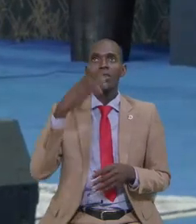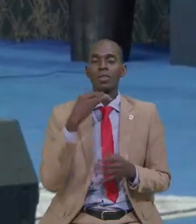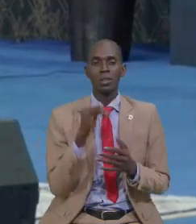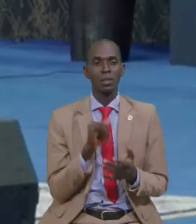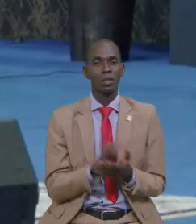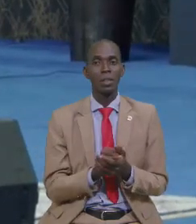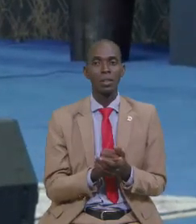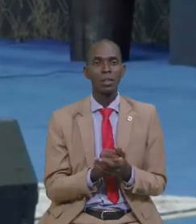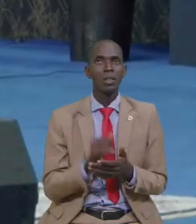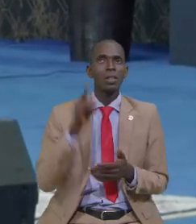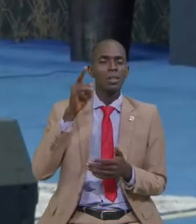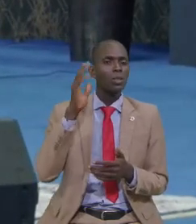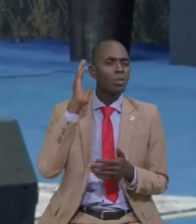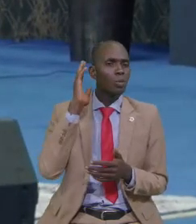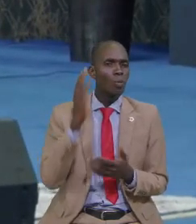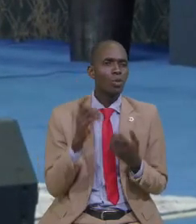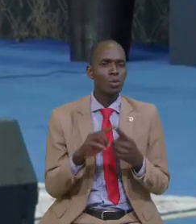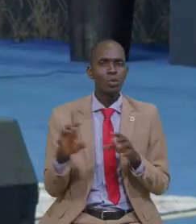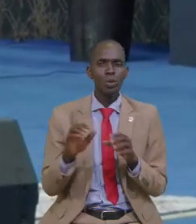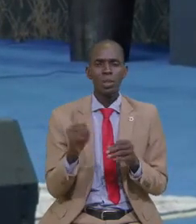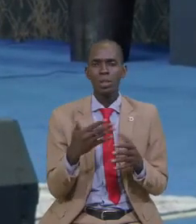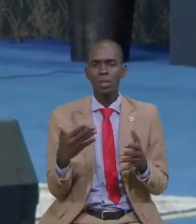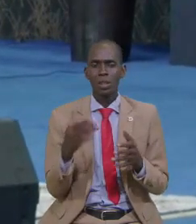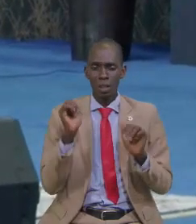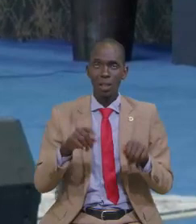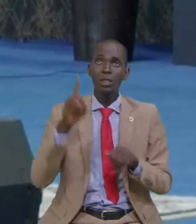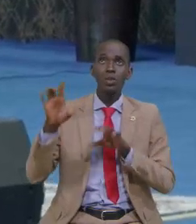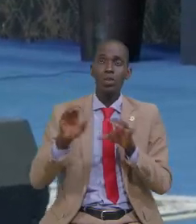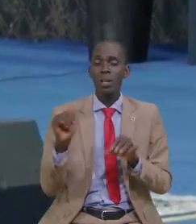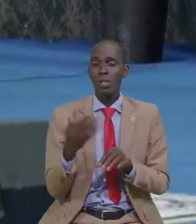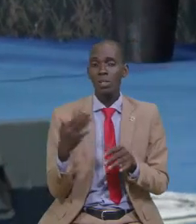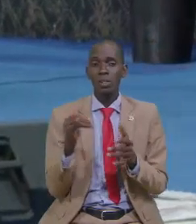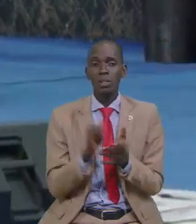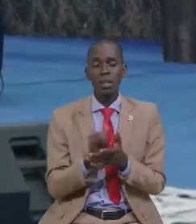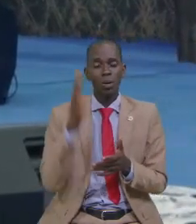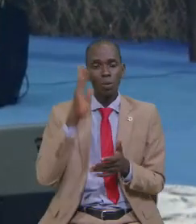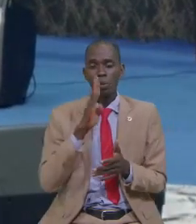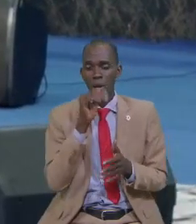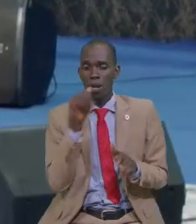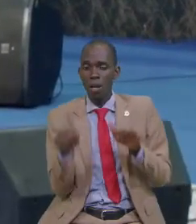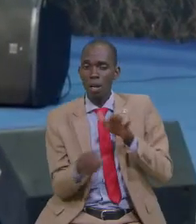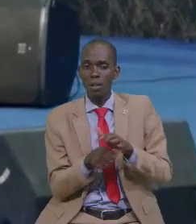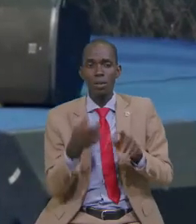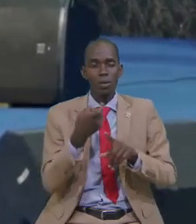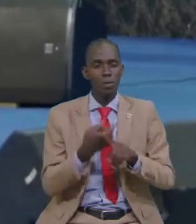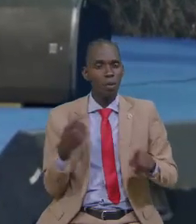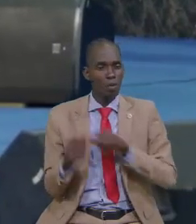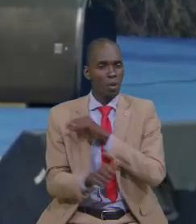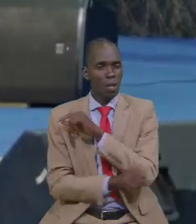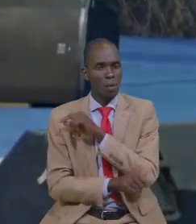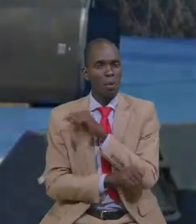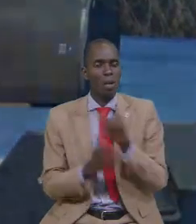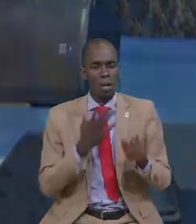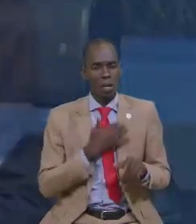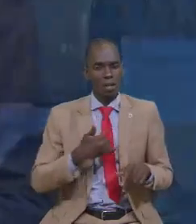not reveal to Abraham? And he says, the blessing of Abraham will come